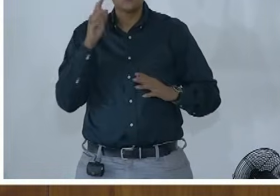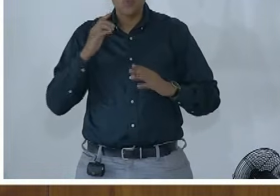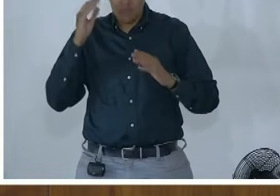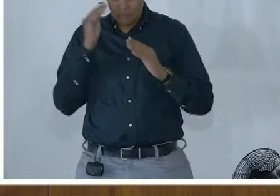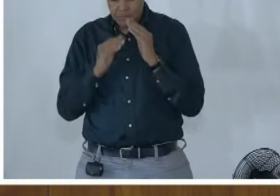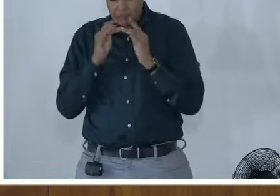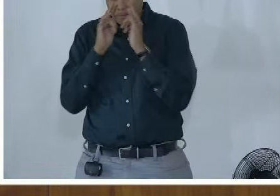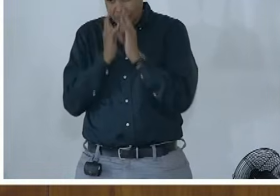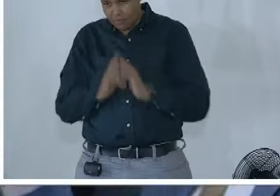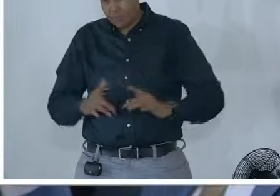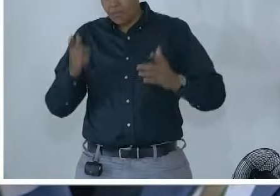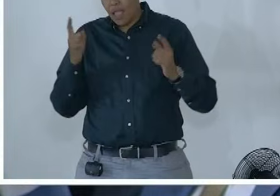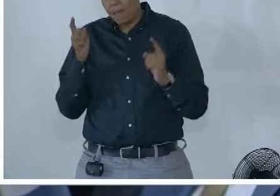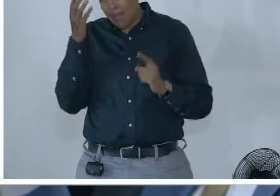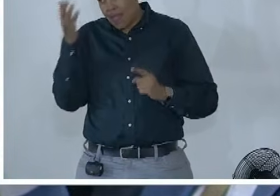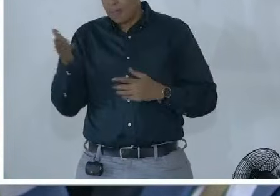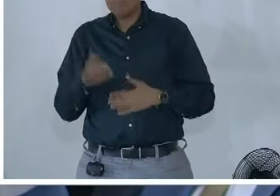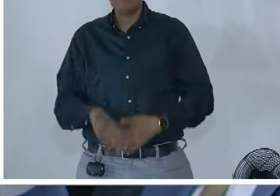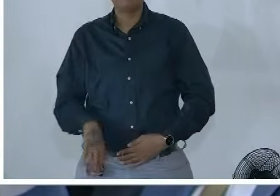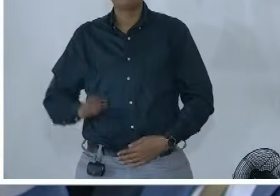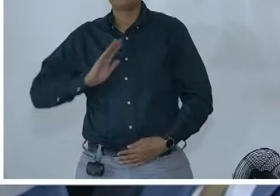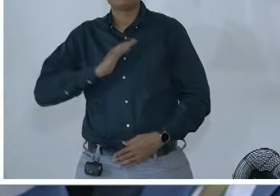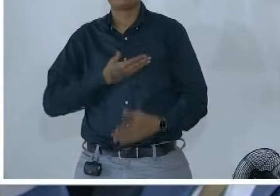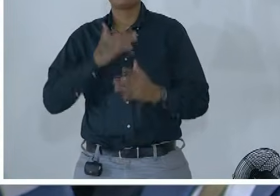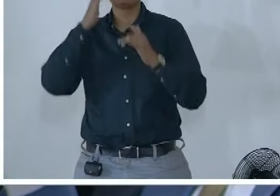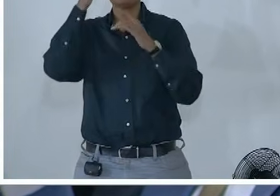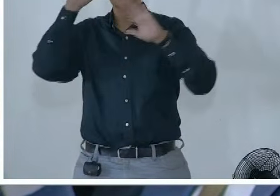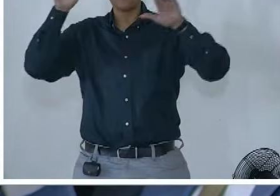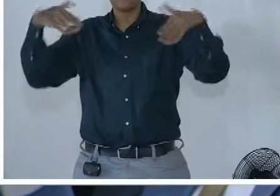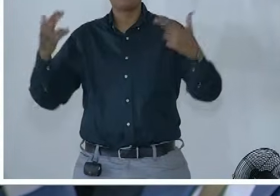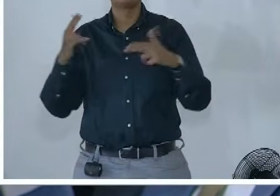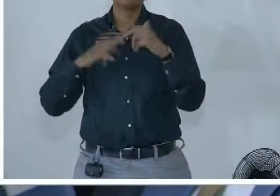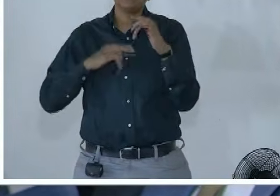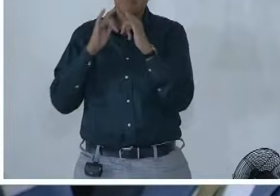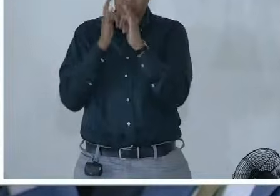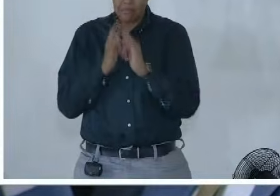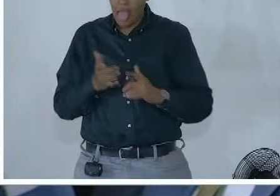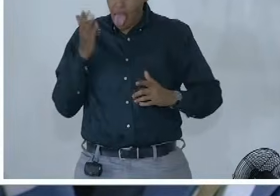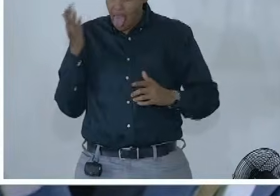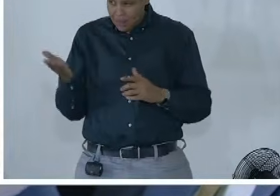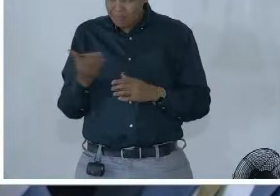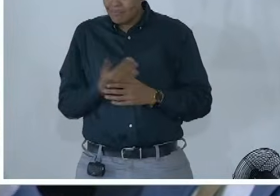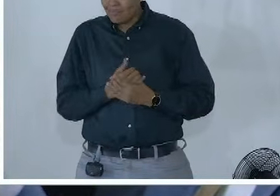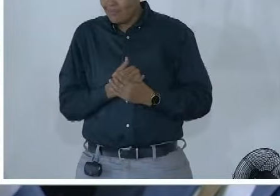construct or reconstruct in some cases.